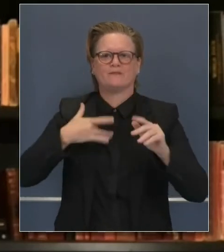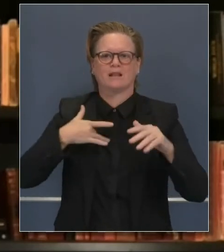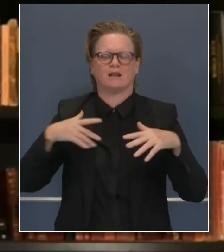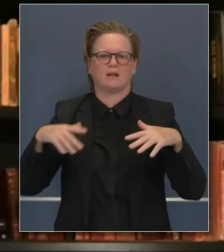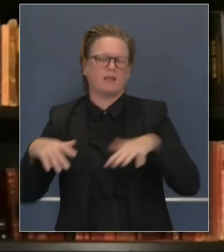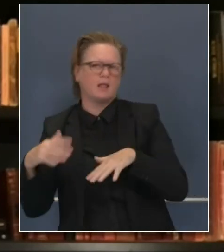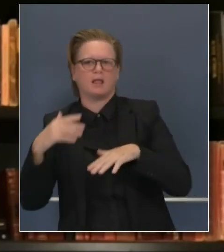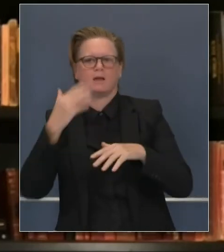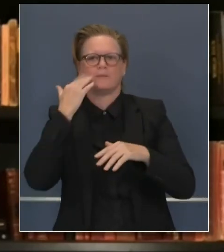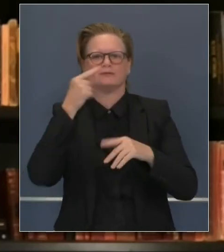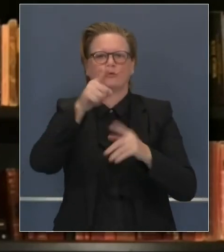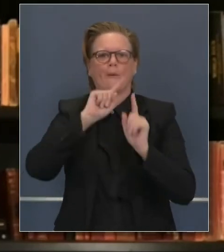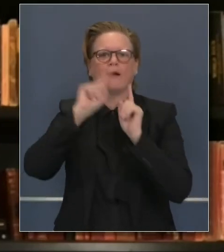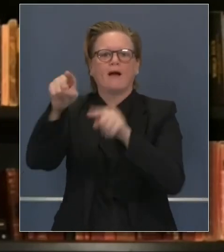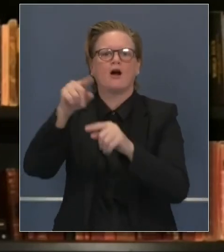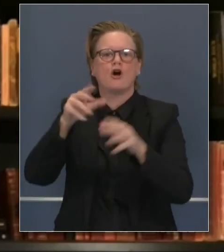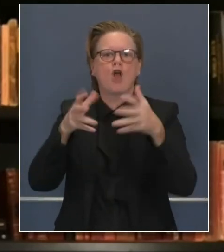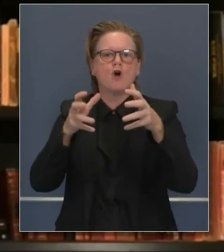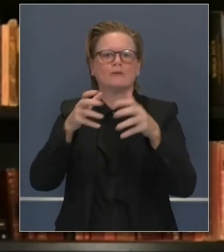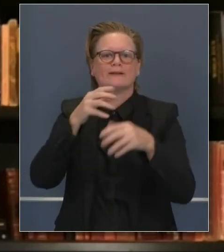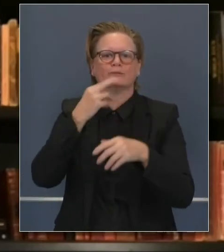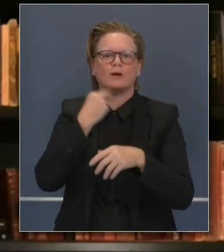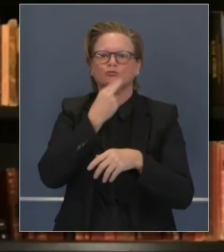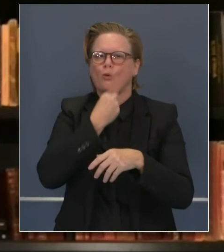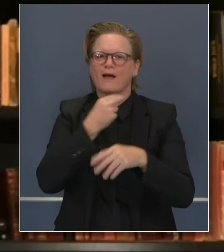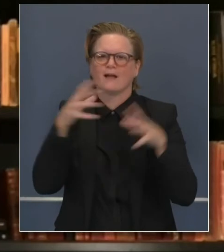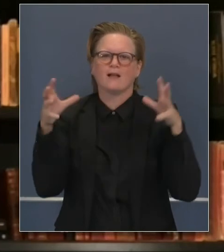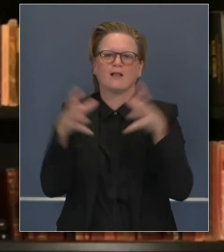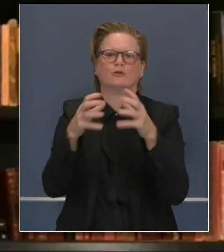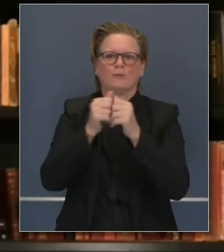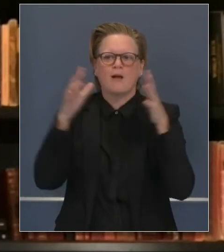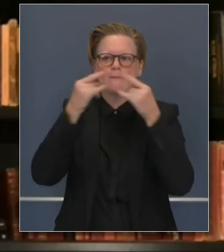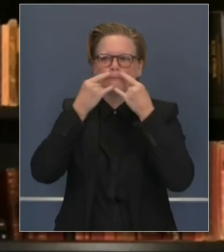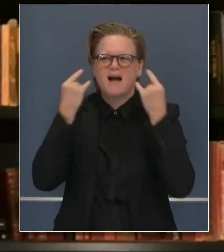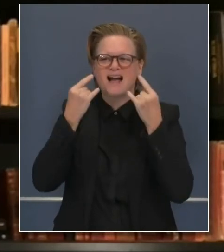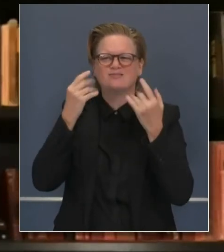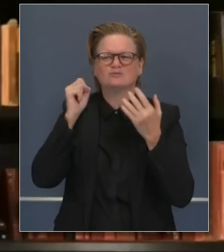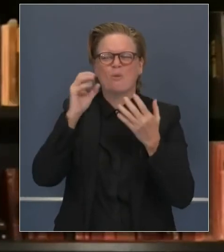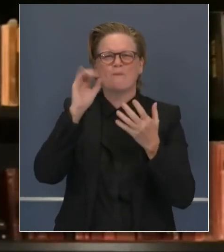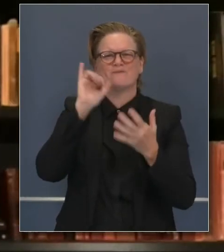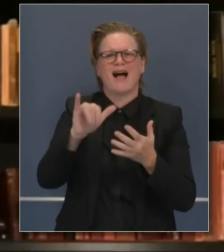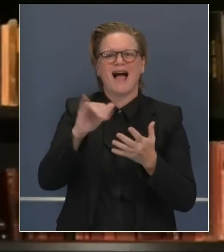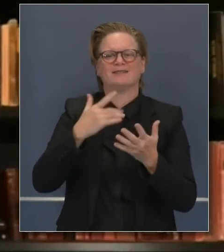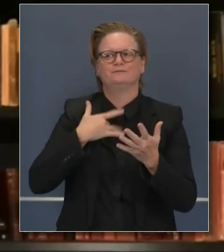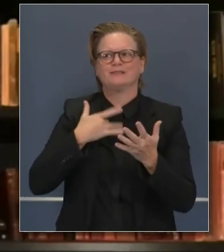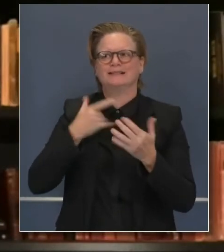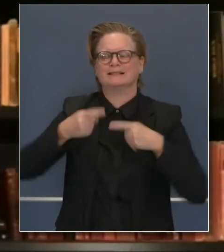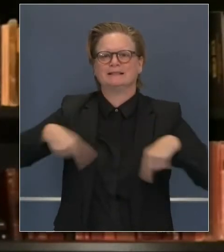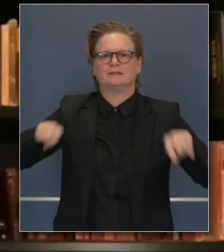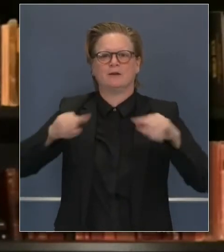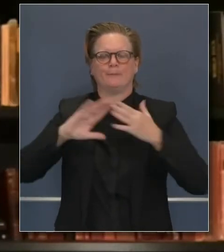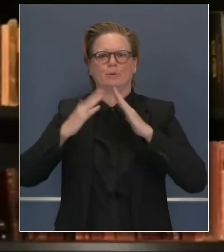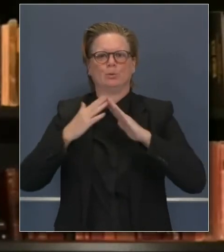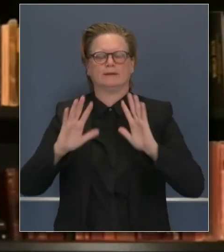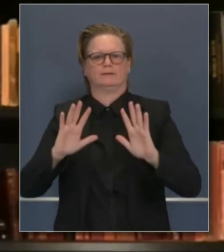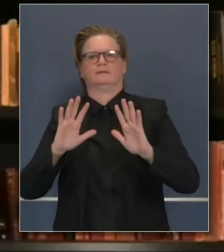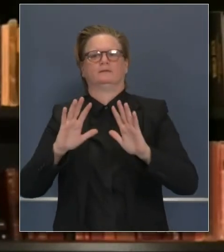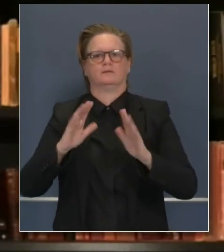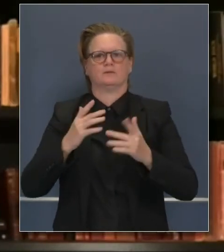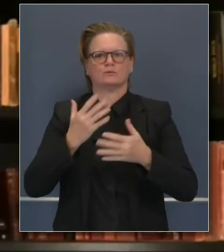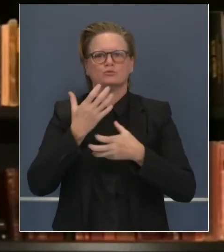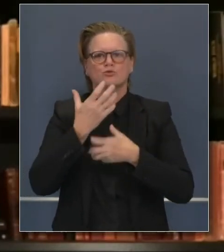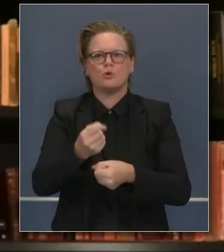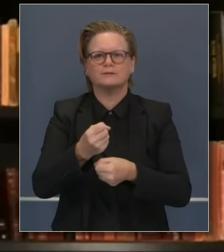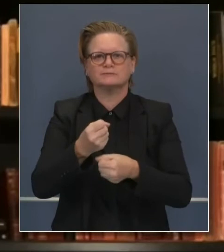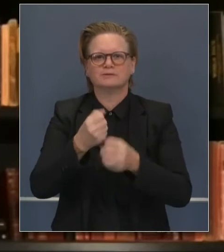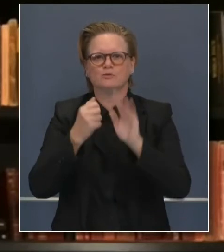because as you know, that erosion of trust could literally cost lives if people don't follow directives and get sick and spread this virus. What do you have to do